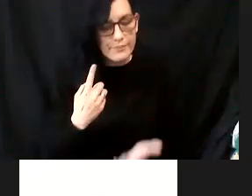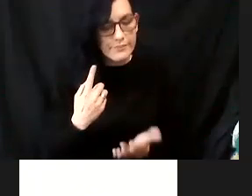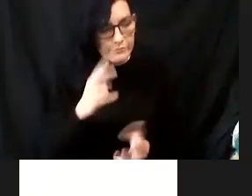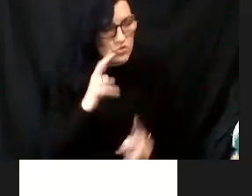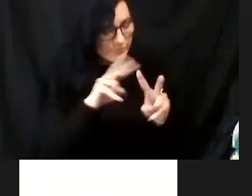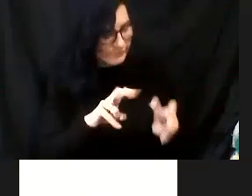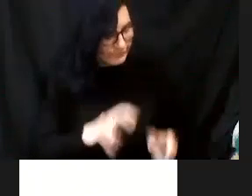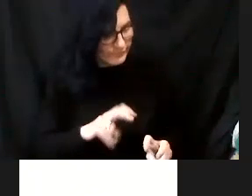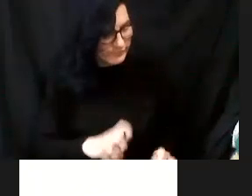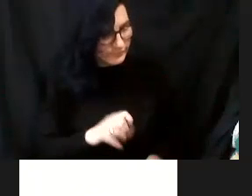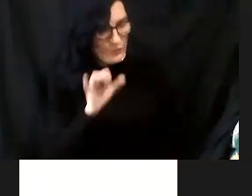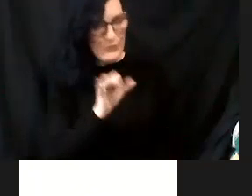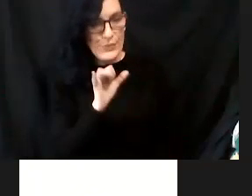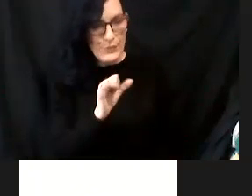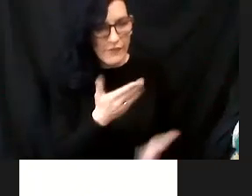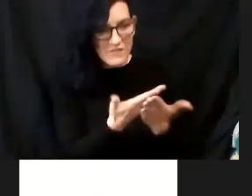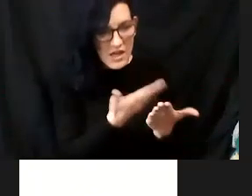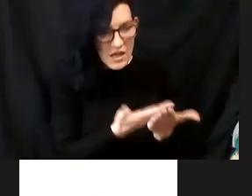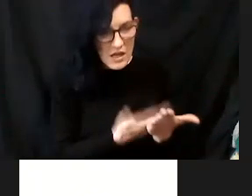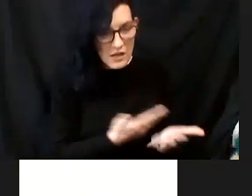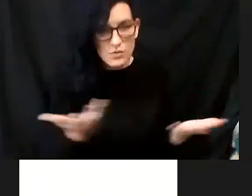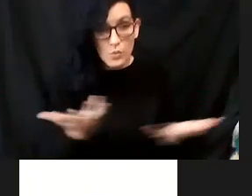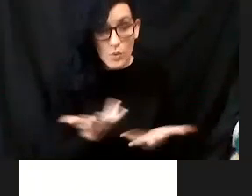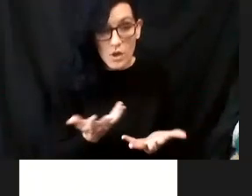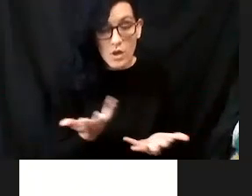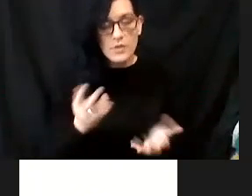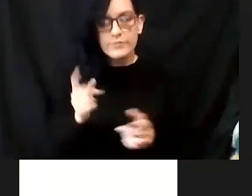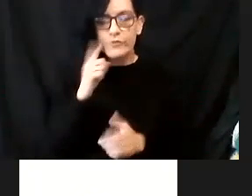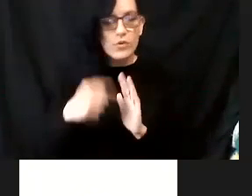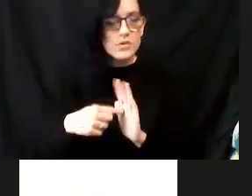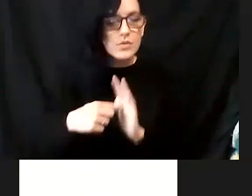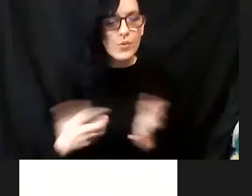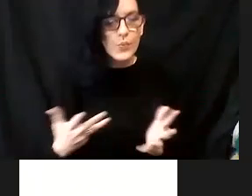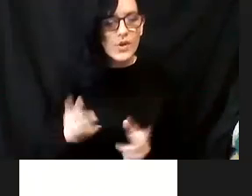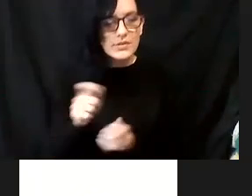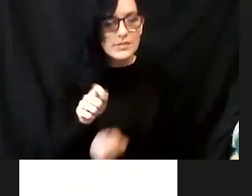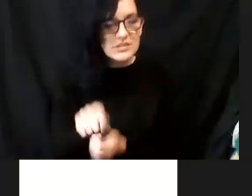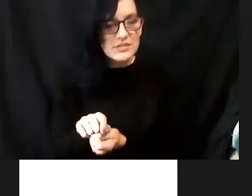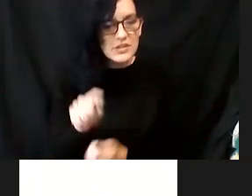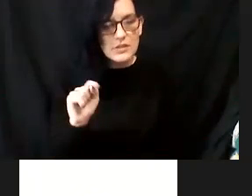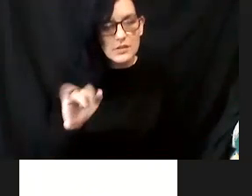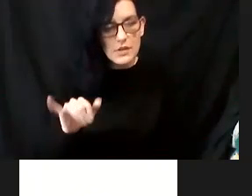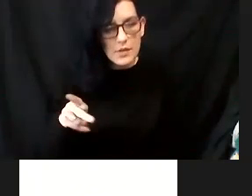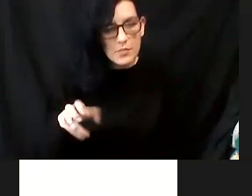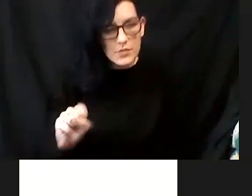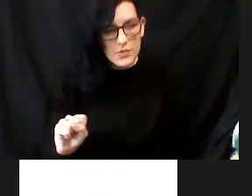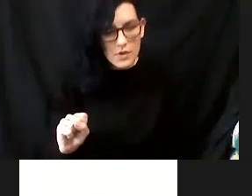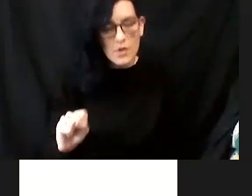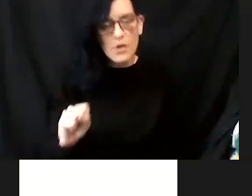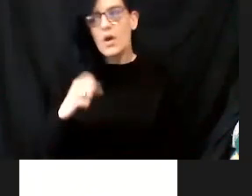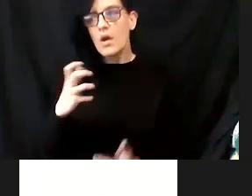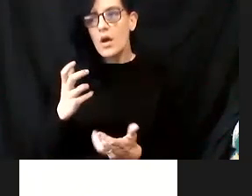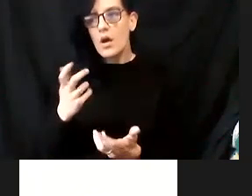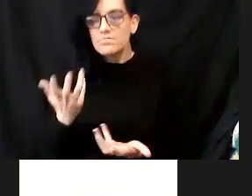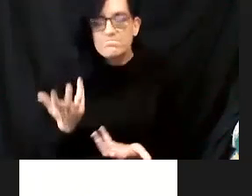have, like what specific types of federal loans you might have, because you could be eligible for different relief depending on the kinds of loans you